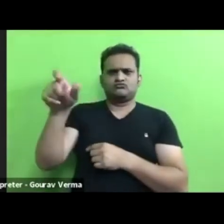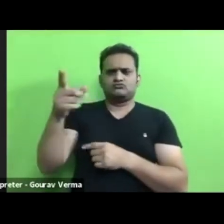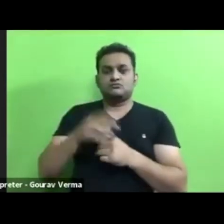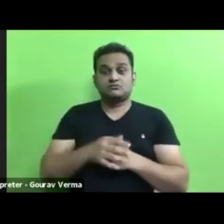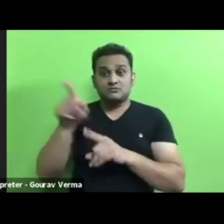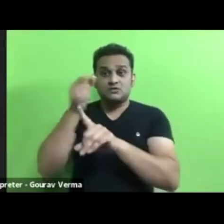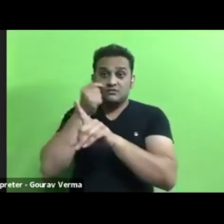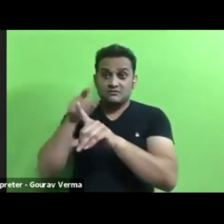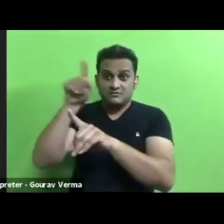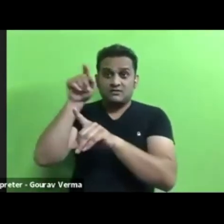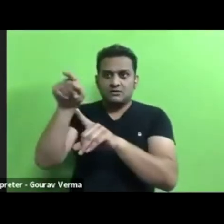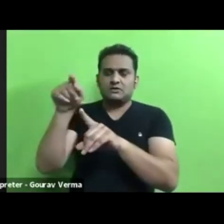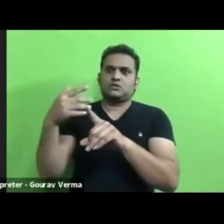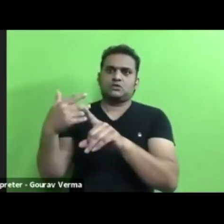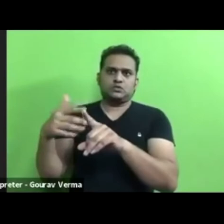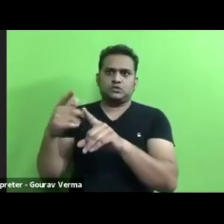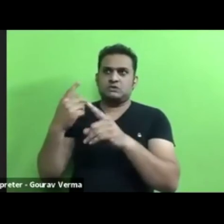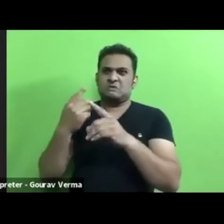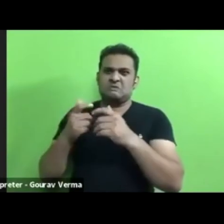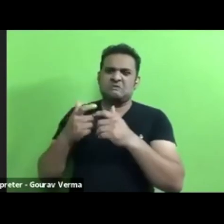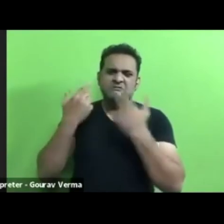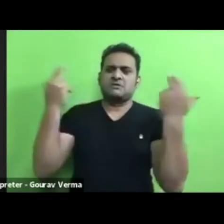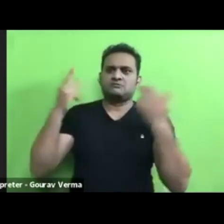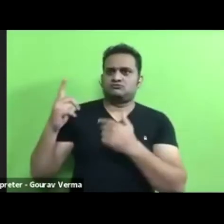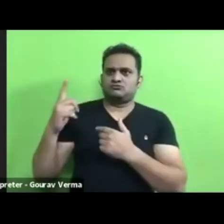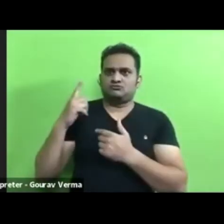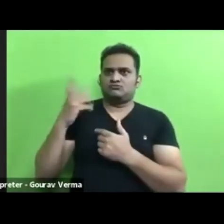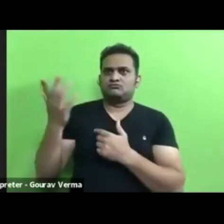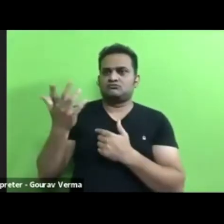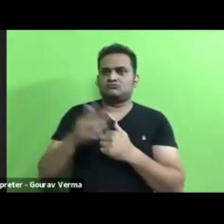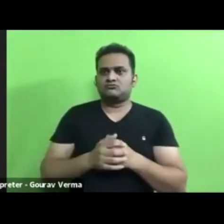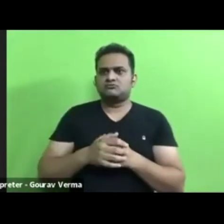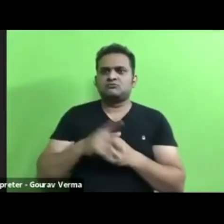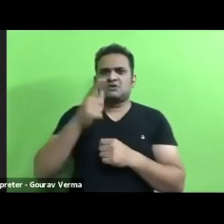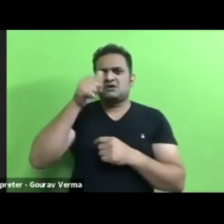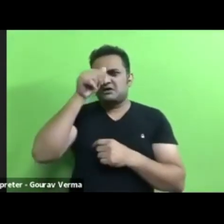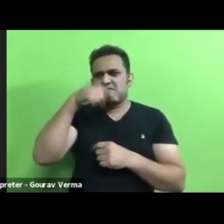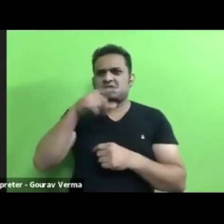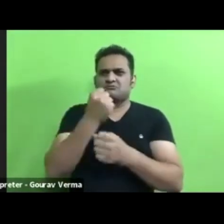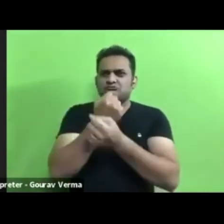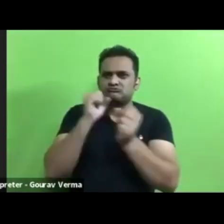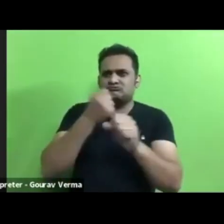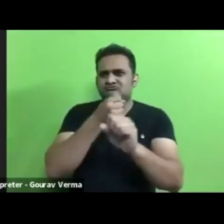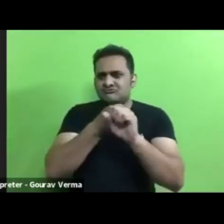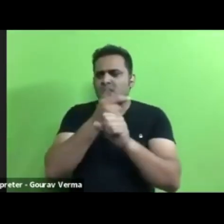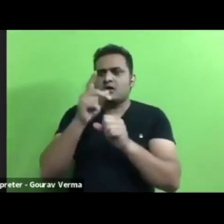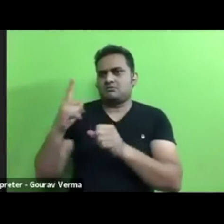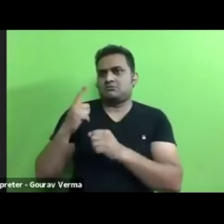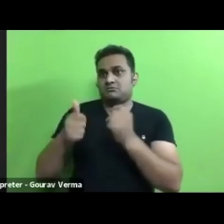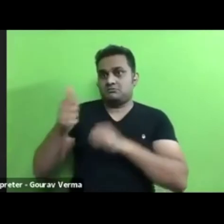was a huge leader of Indian movement, Indian independence movement. And he